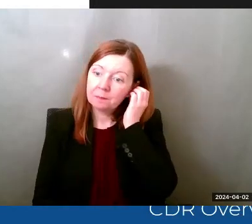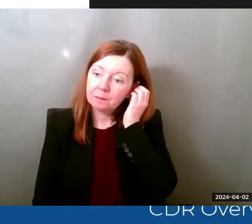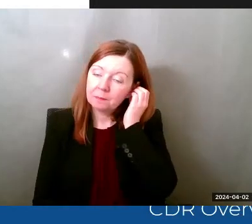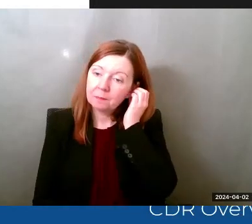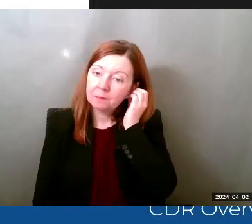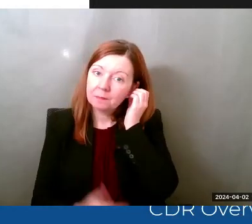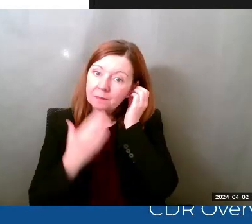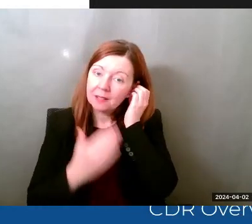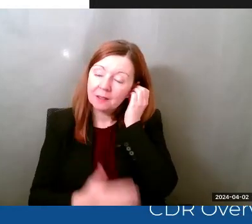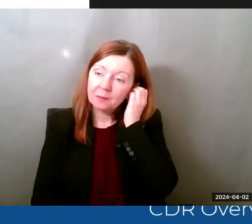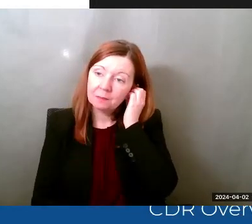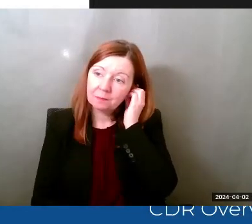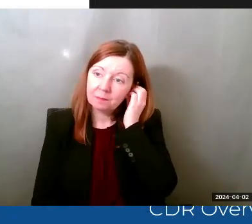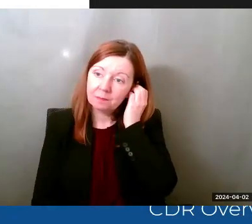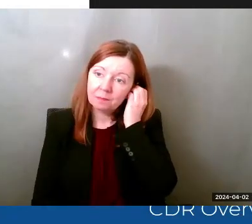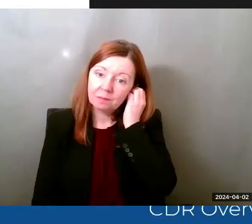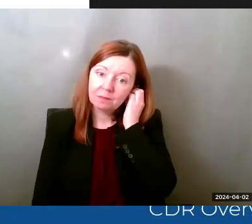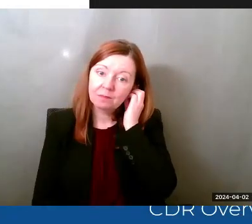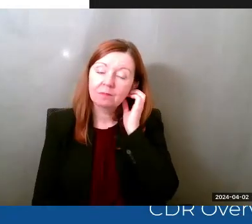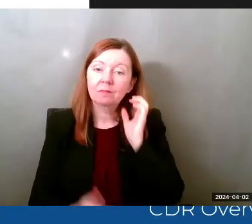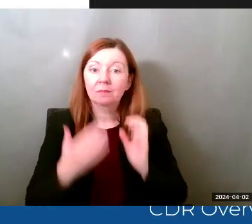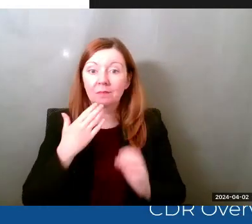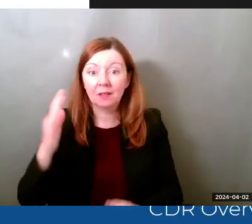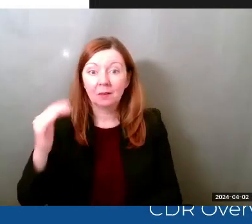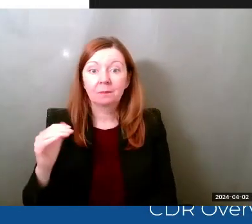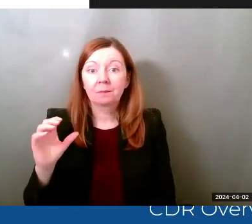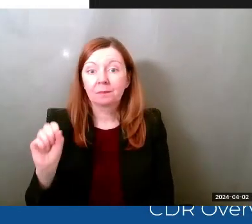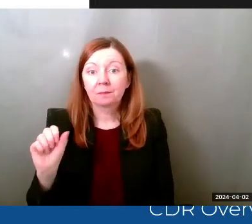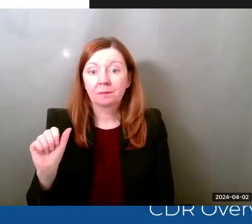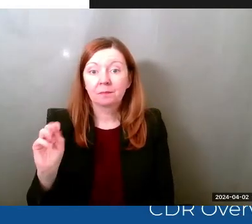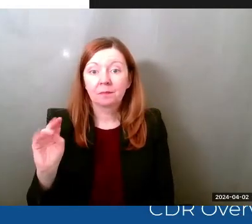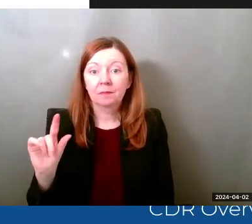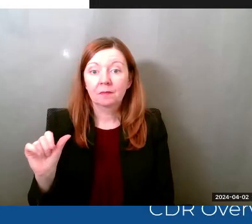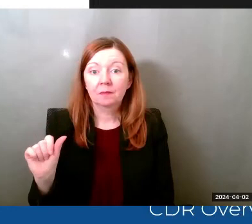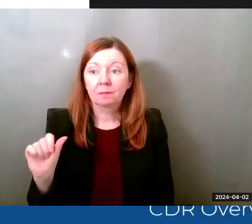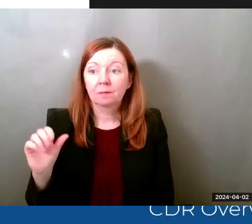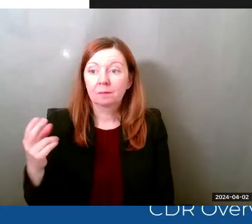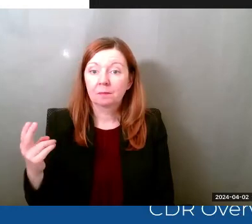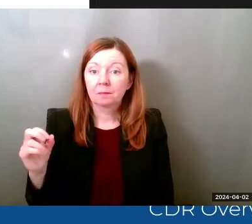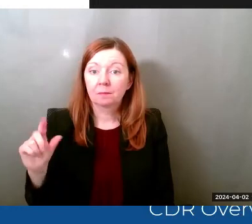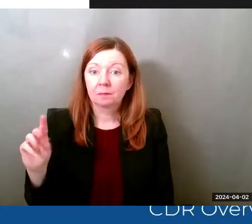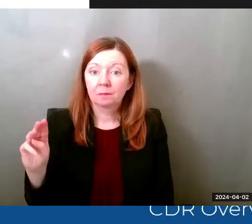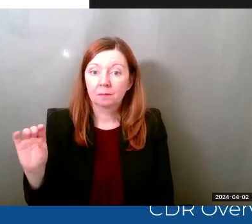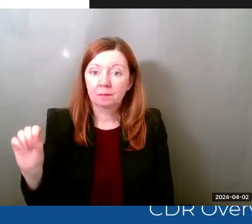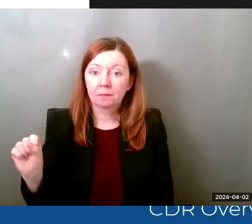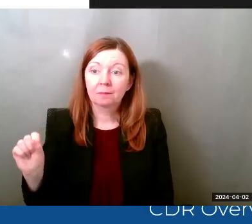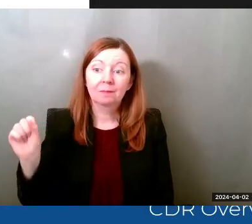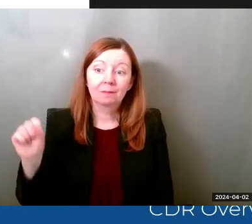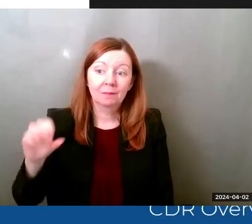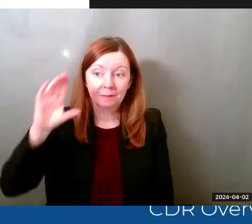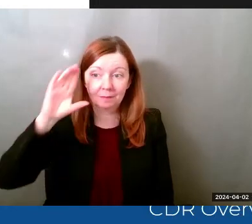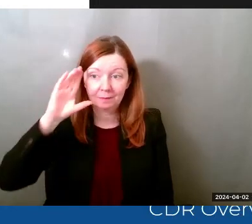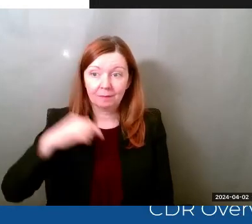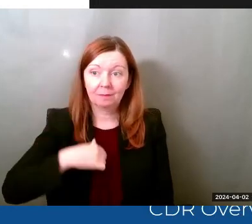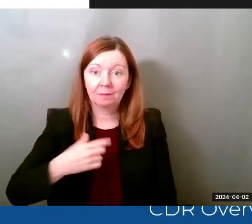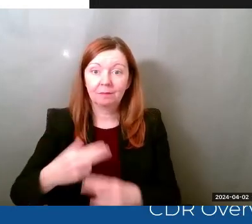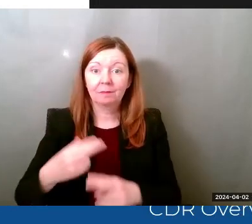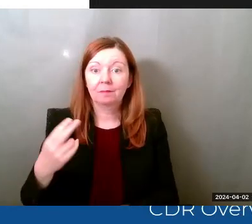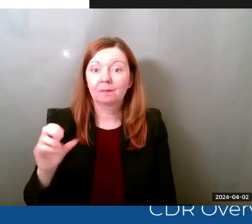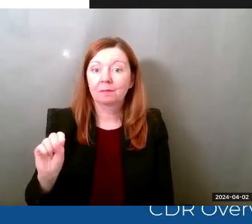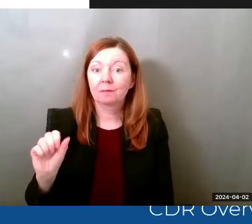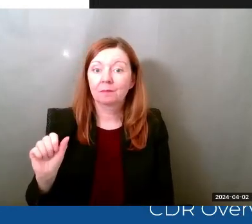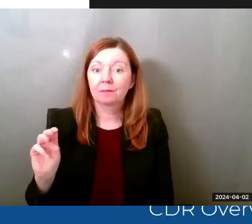that. Thank you. Thank you, Michael. Thank you, Judy. We have Samantha Holmes. Hi, yes, my name is Samantha